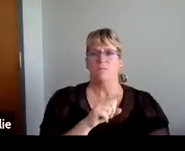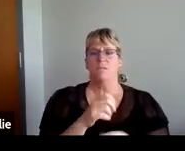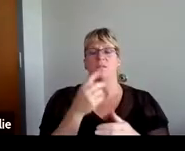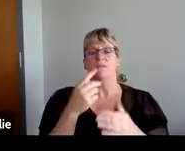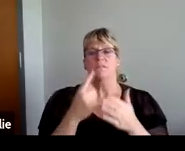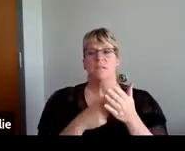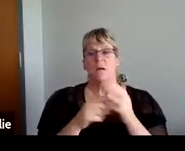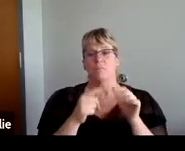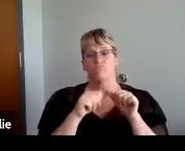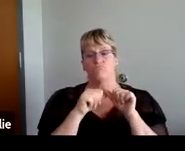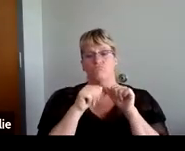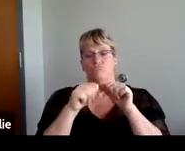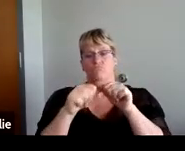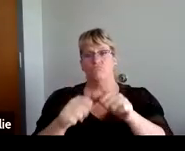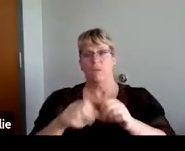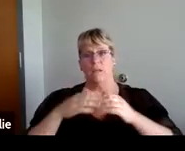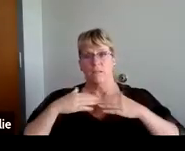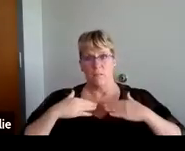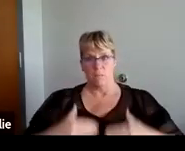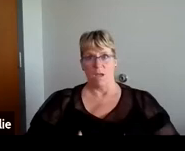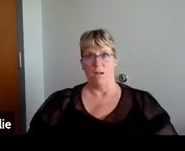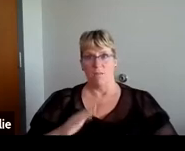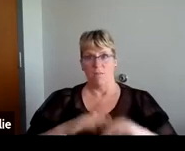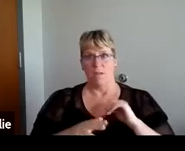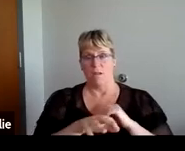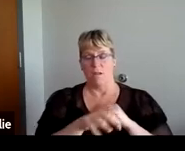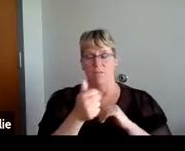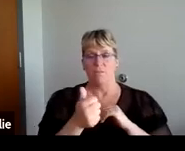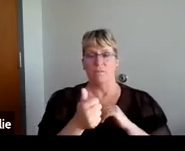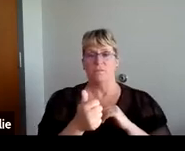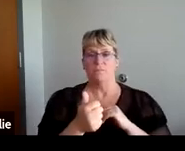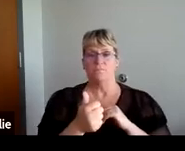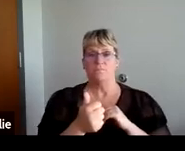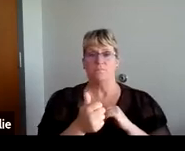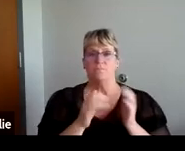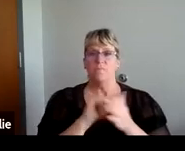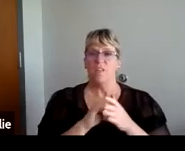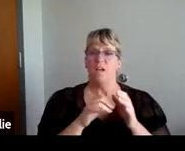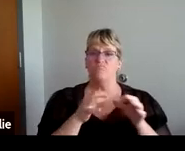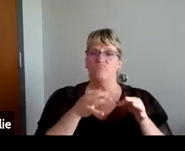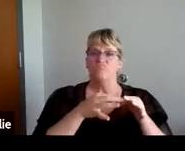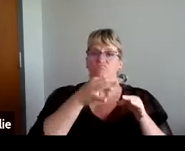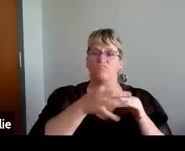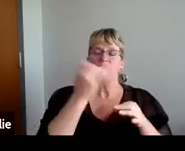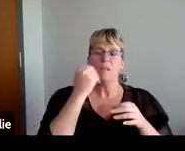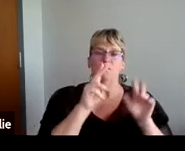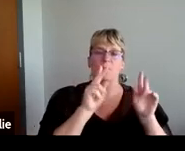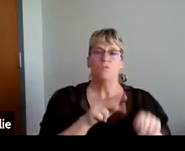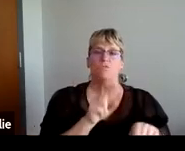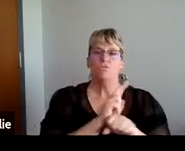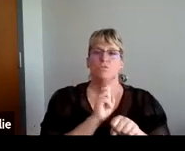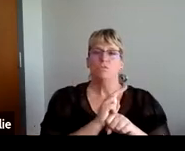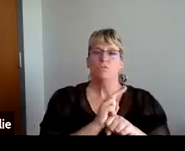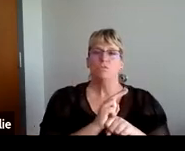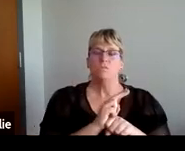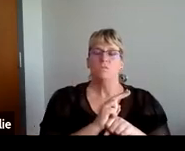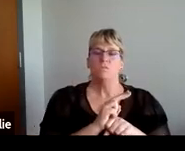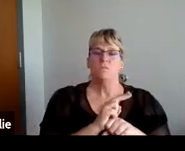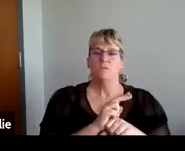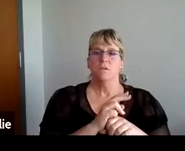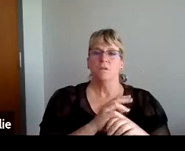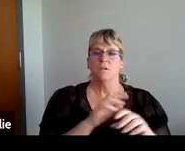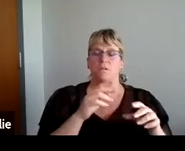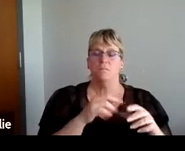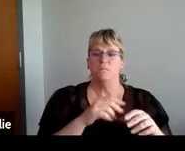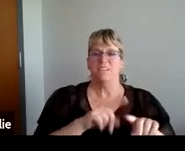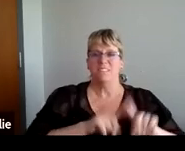last longer in the body. So that may be extended a little bit if the person is using a longer half-life agent such